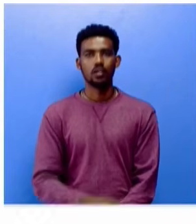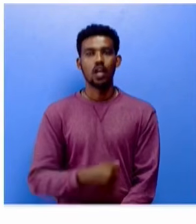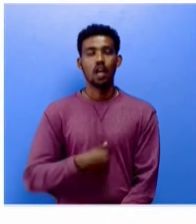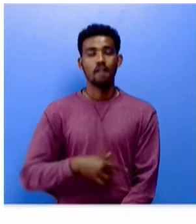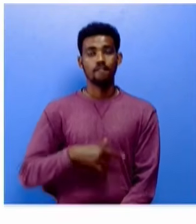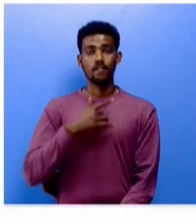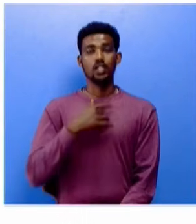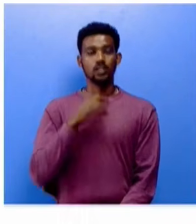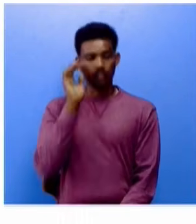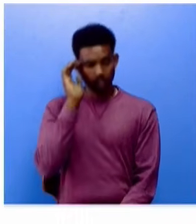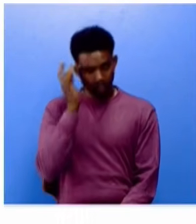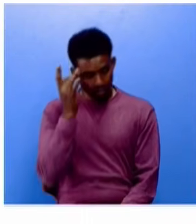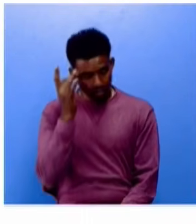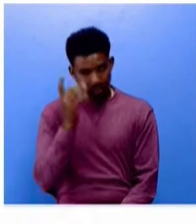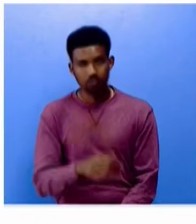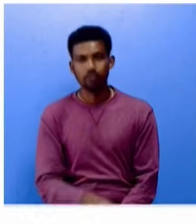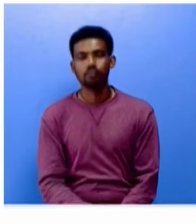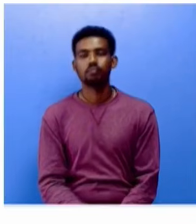sick.